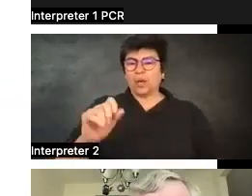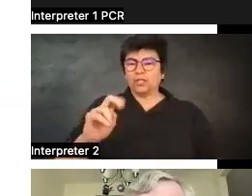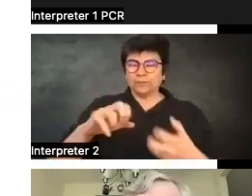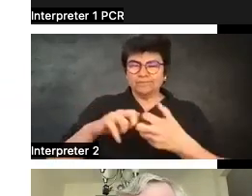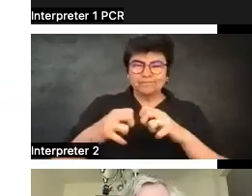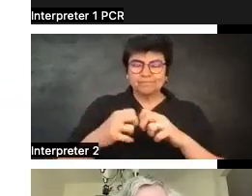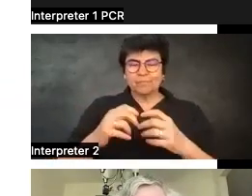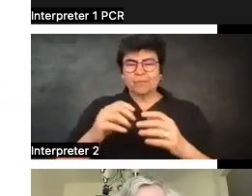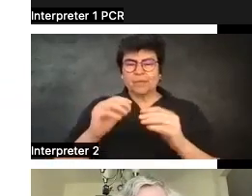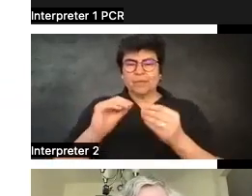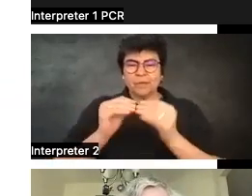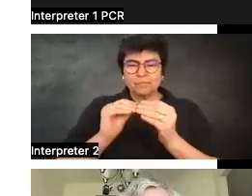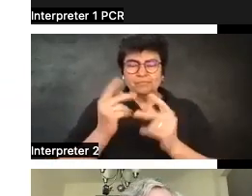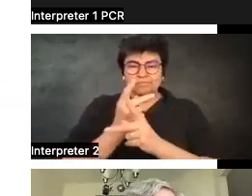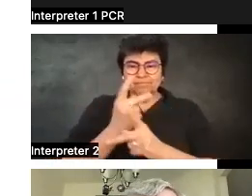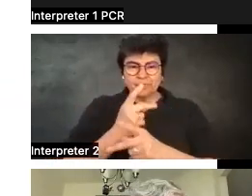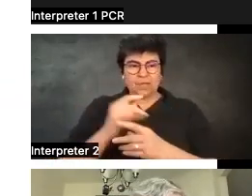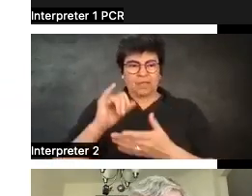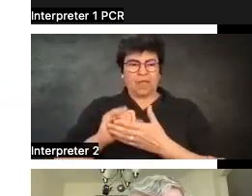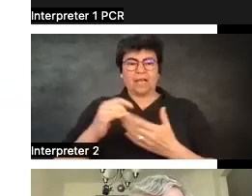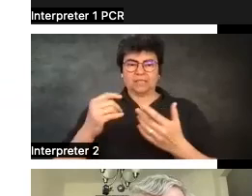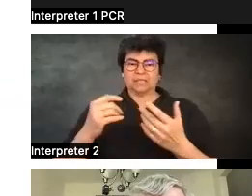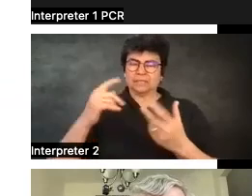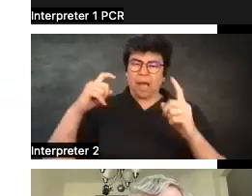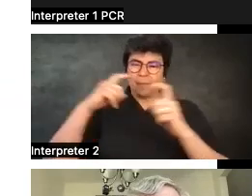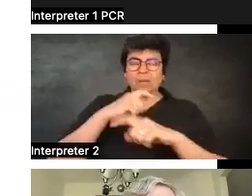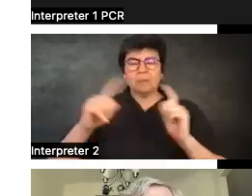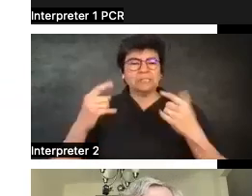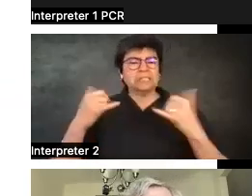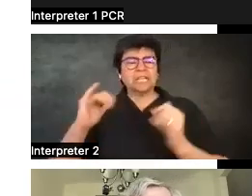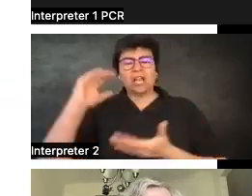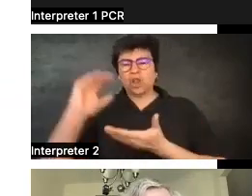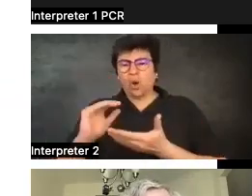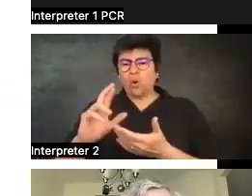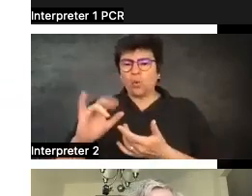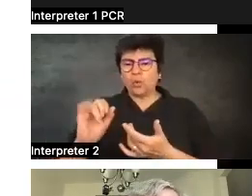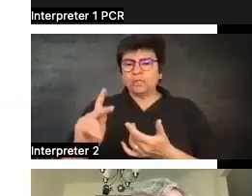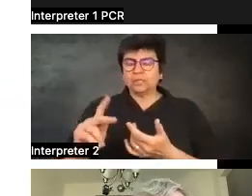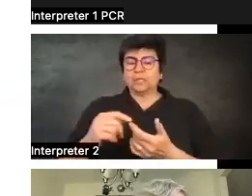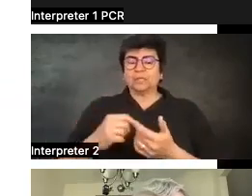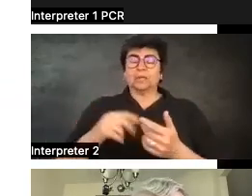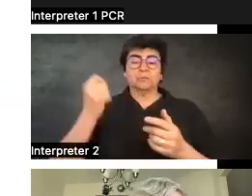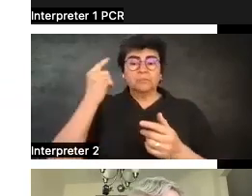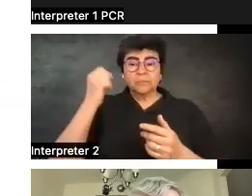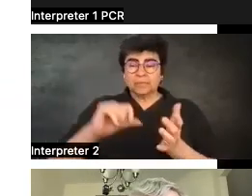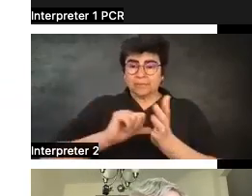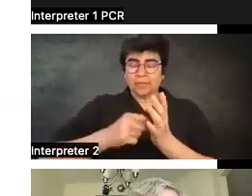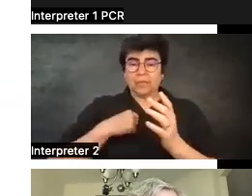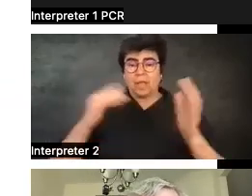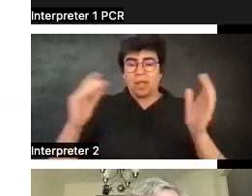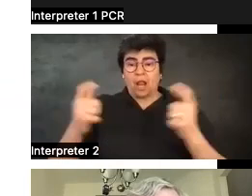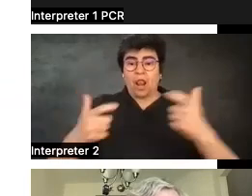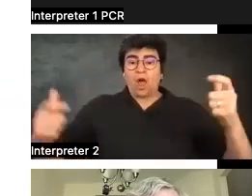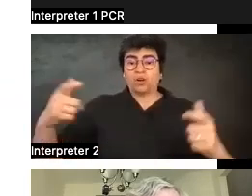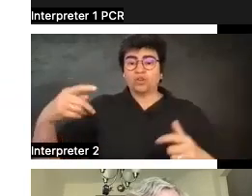it's still fairly low risk. And this is true, as has been mentioned earlier, the larger the pool that you have for any